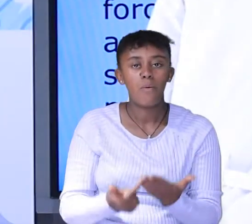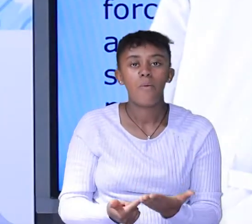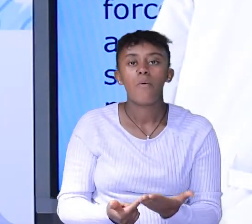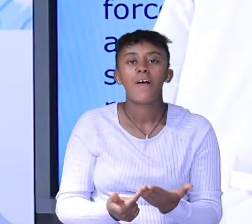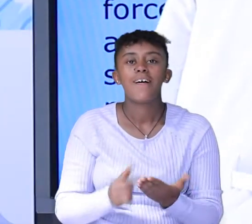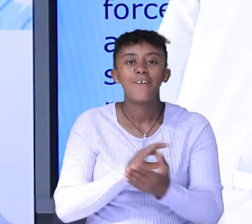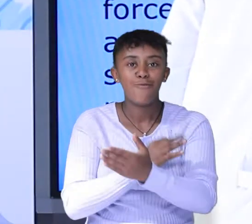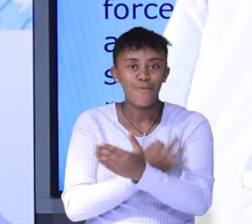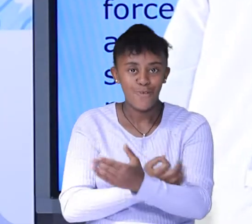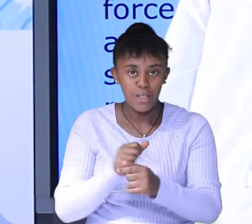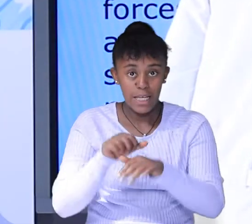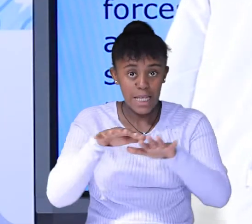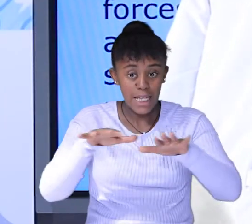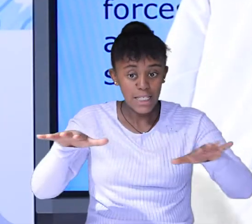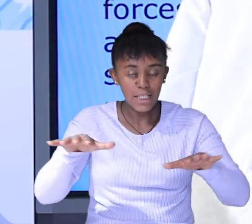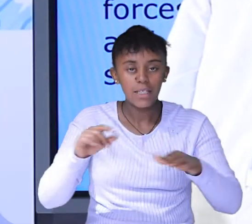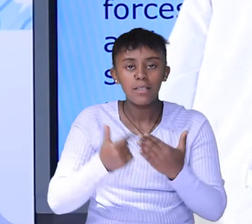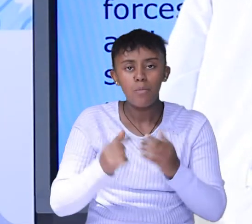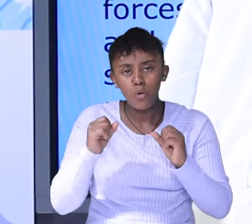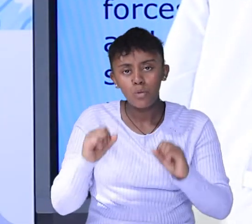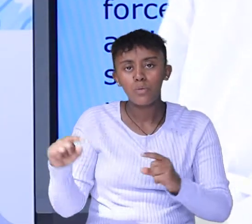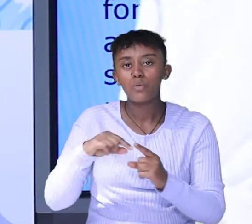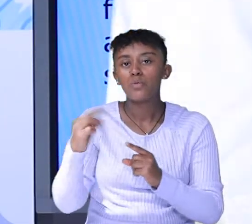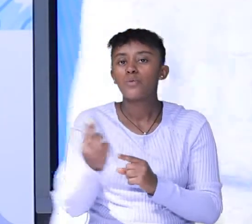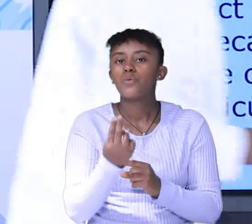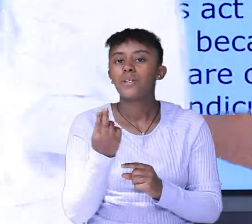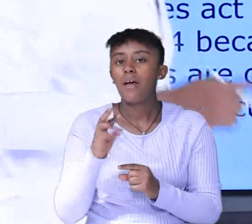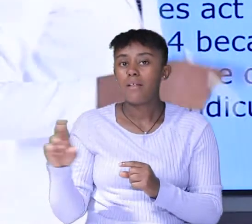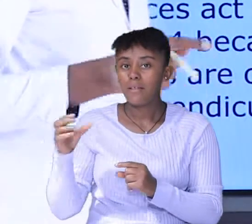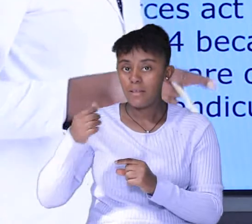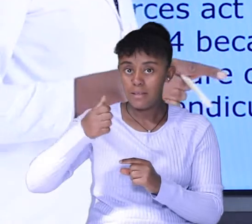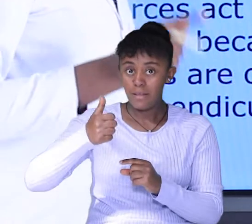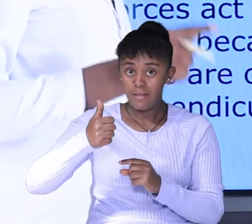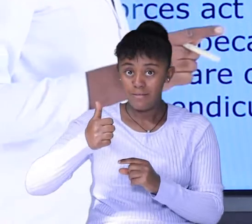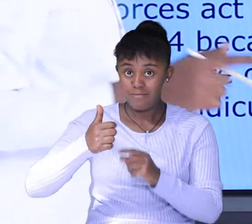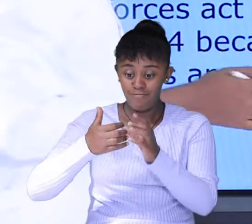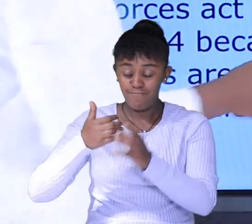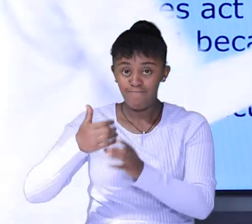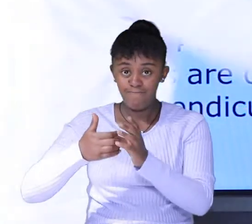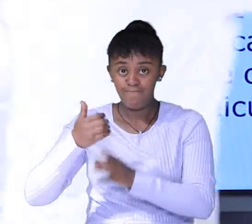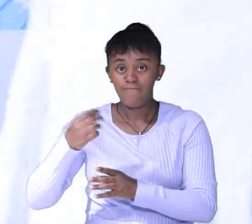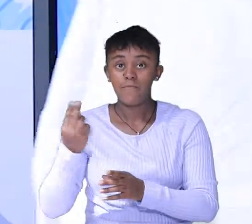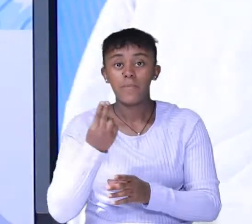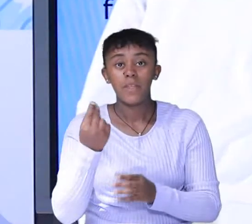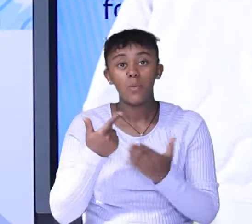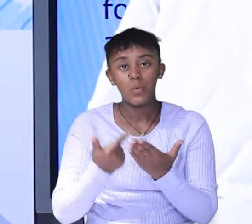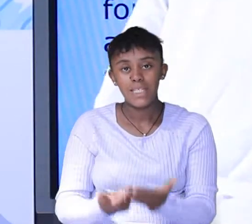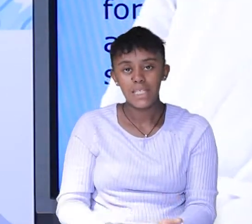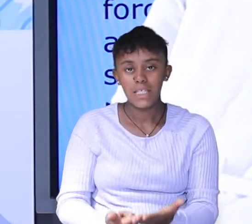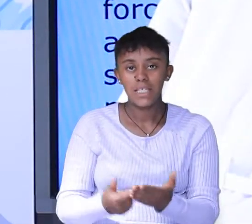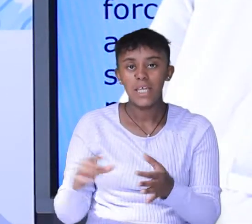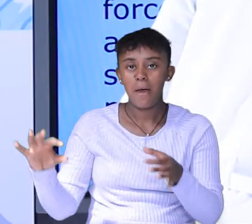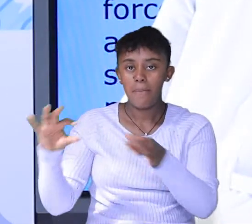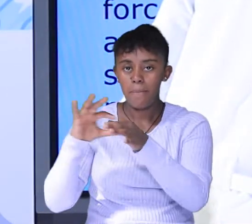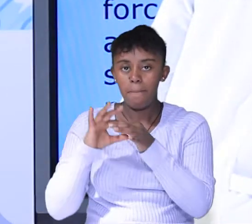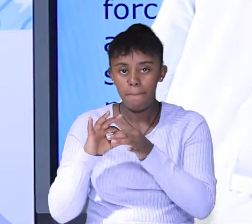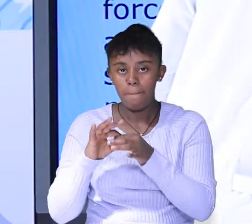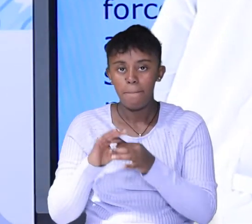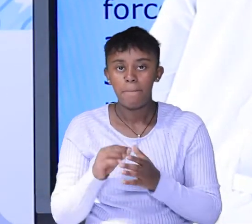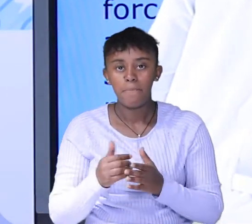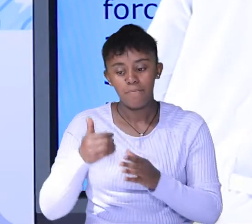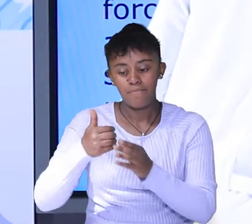current of 10 milliampere A to B, meaning if the current is directing from A to B,